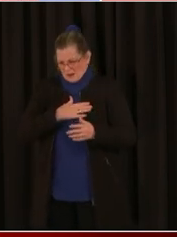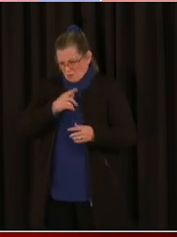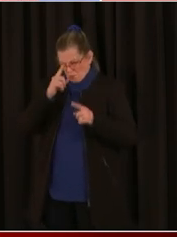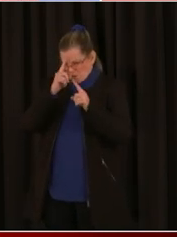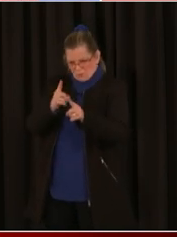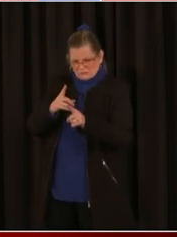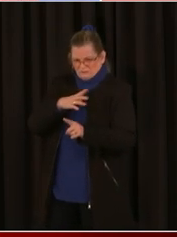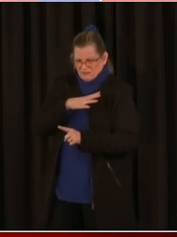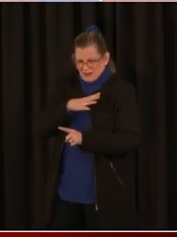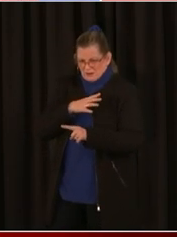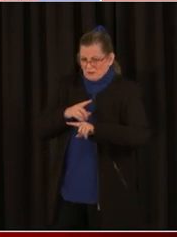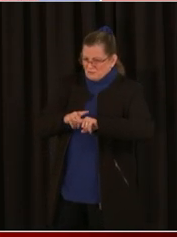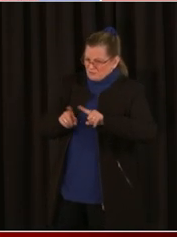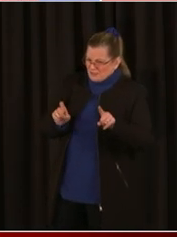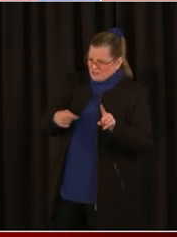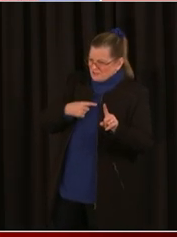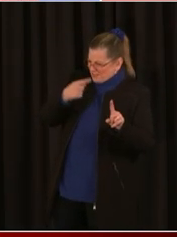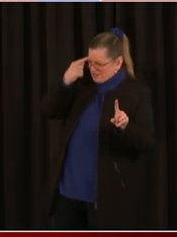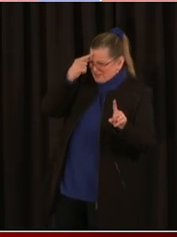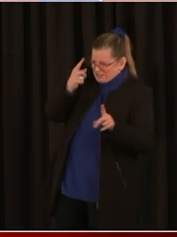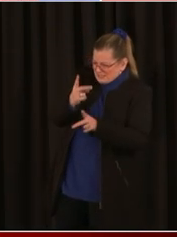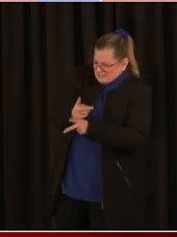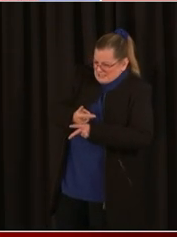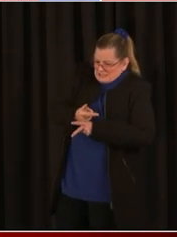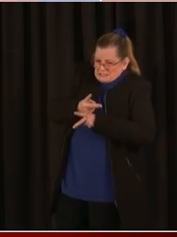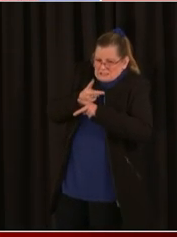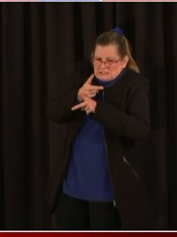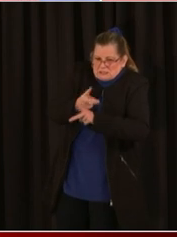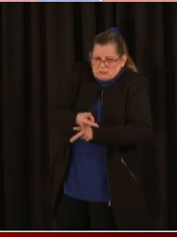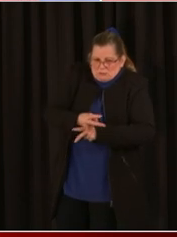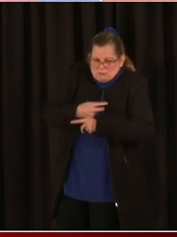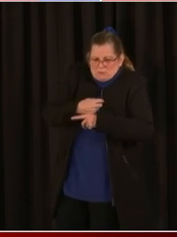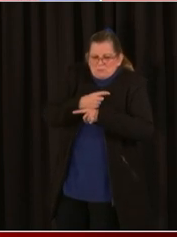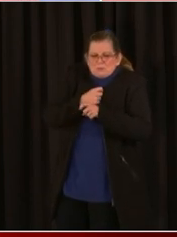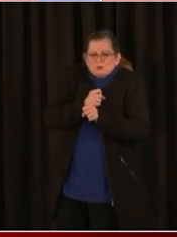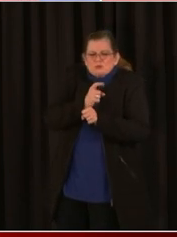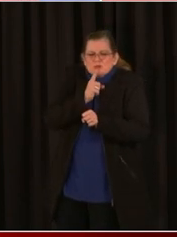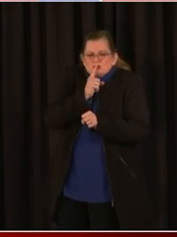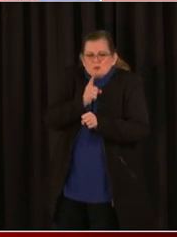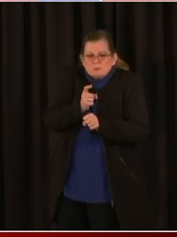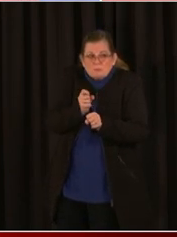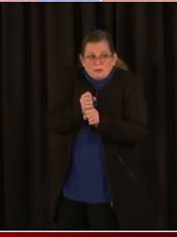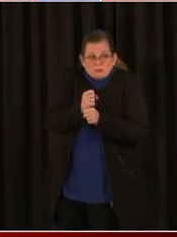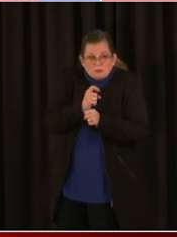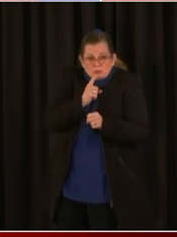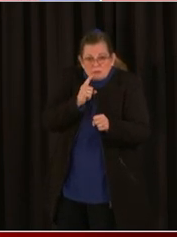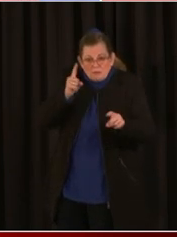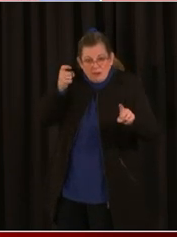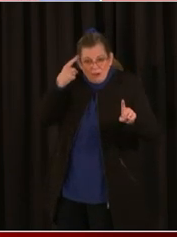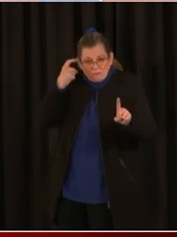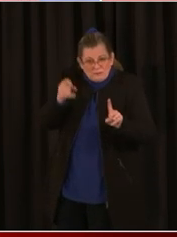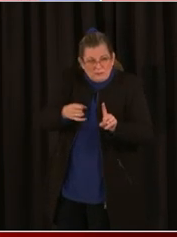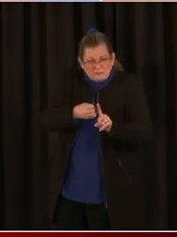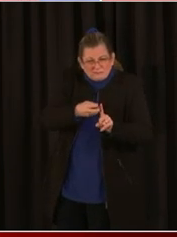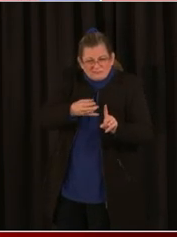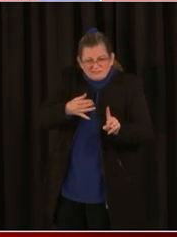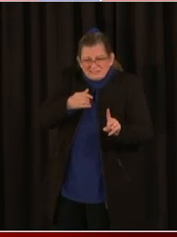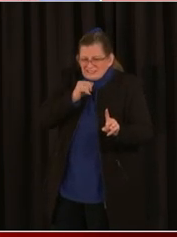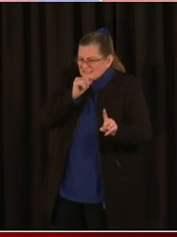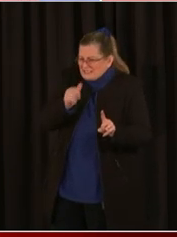do, however, think that we have to be very careful about creating more government that